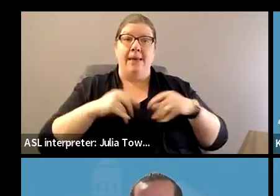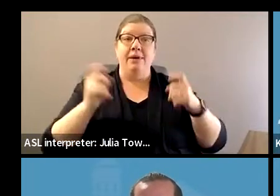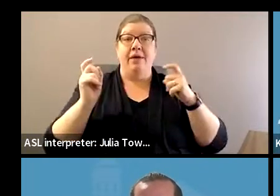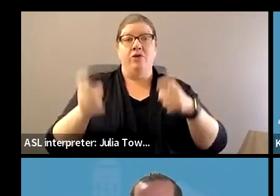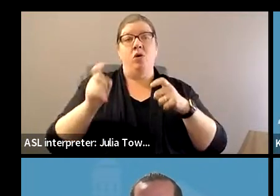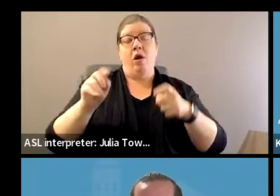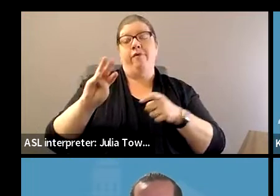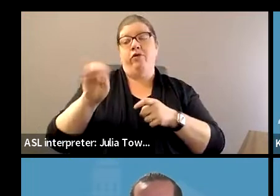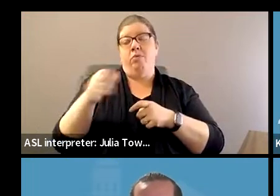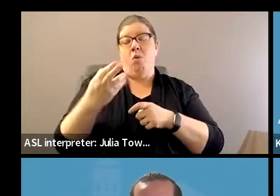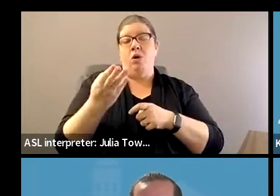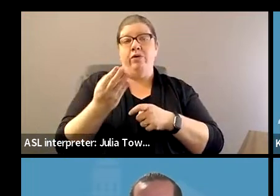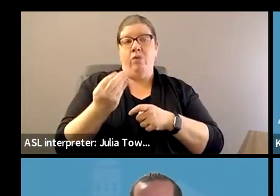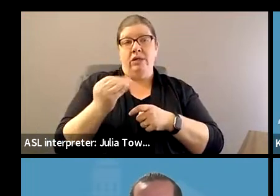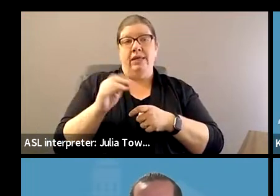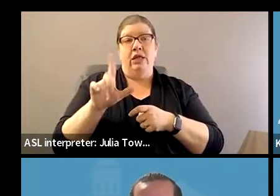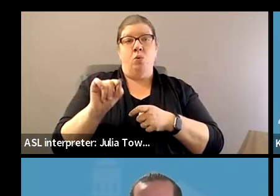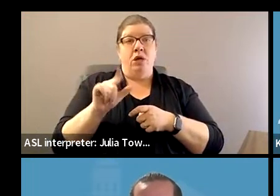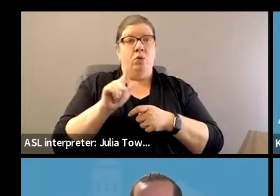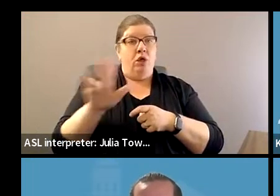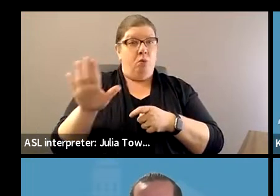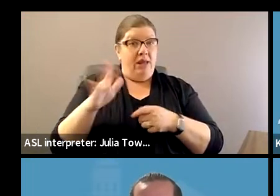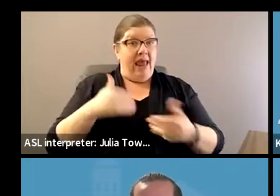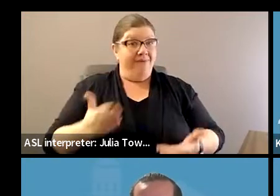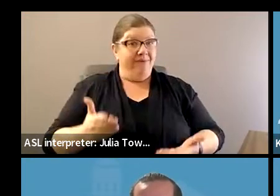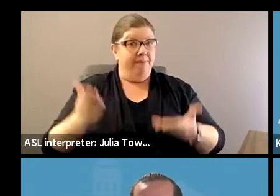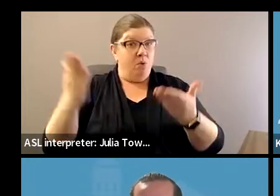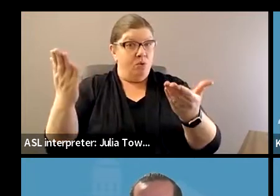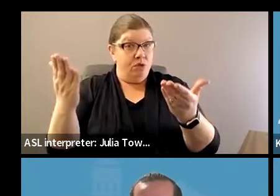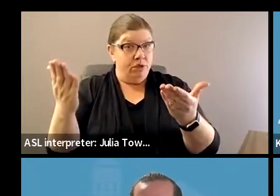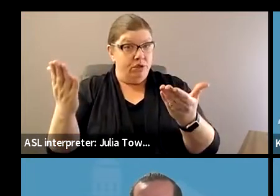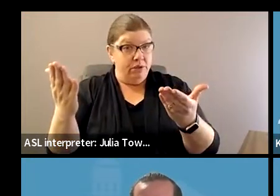March 14th, 2023. May I have a motion?